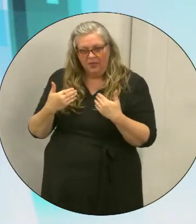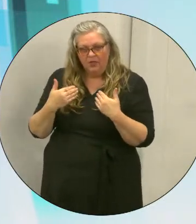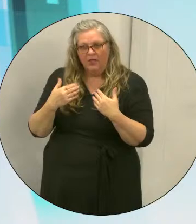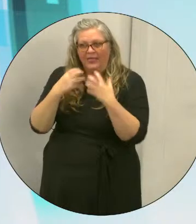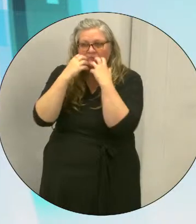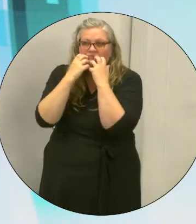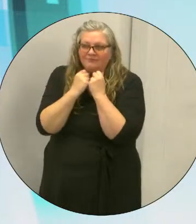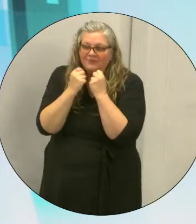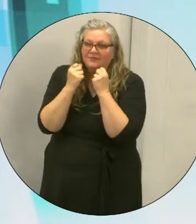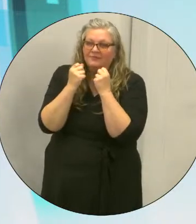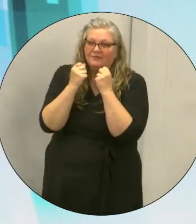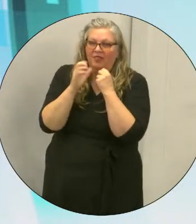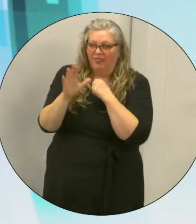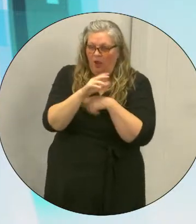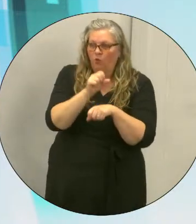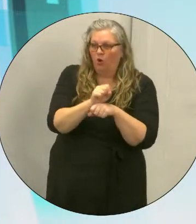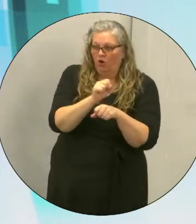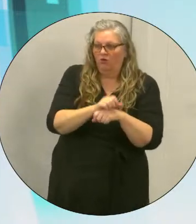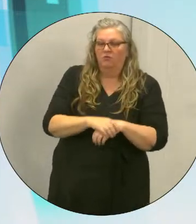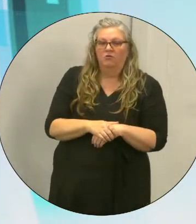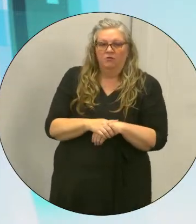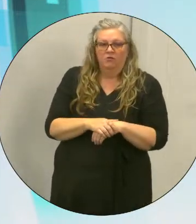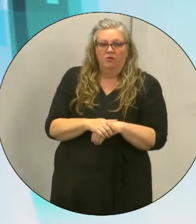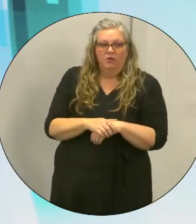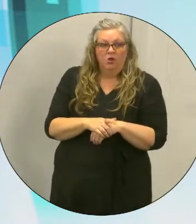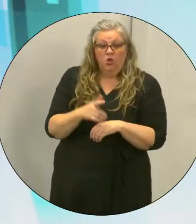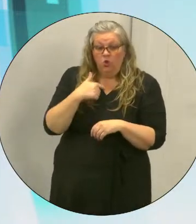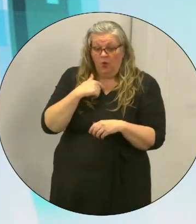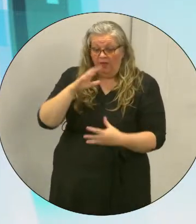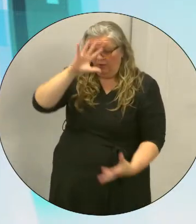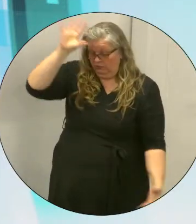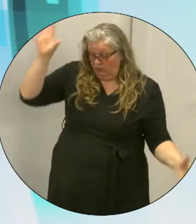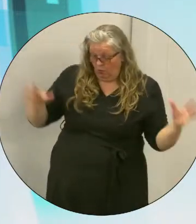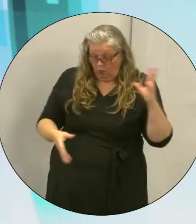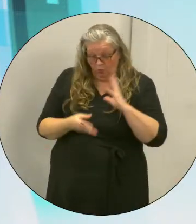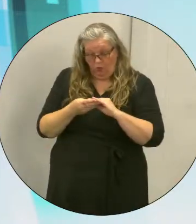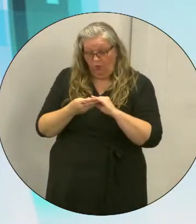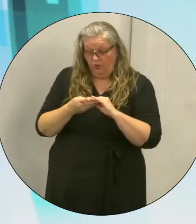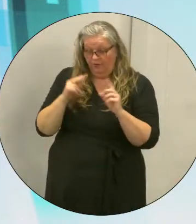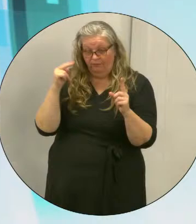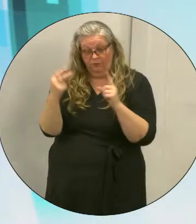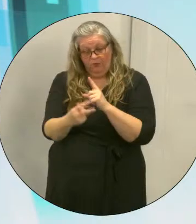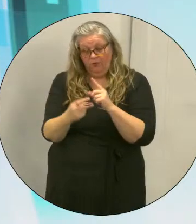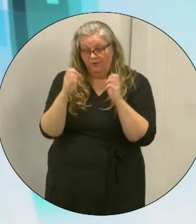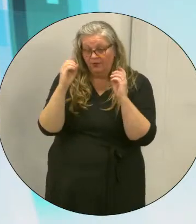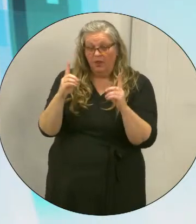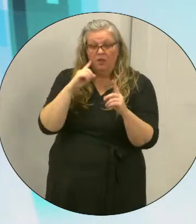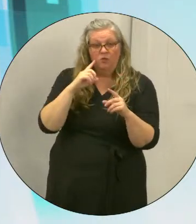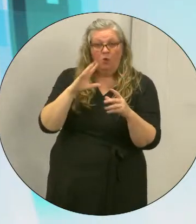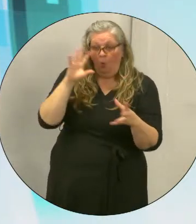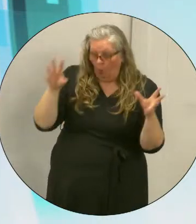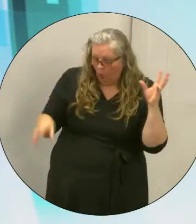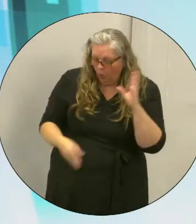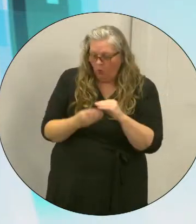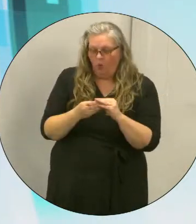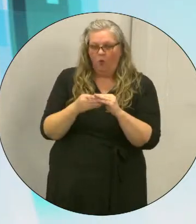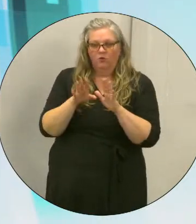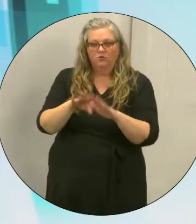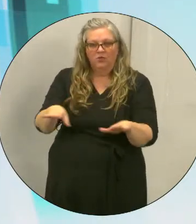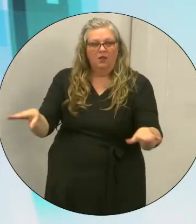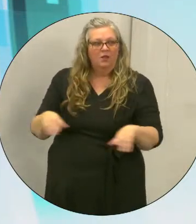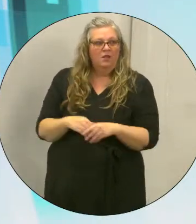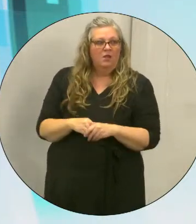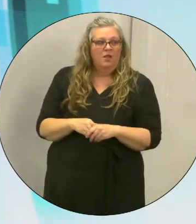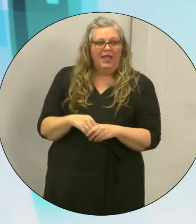our educators. It shows that you have a holistic view of education. It shows that you value the whole child. It shows that you are willing to take